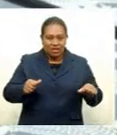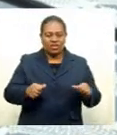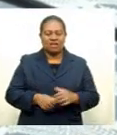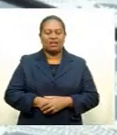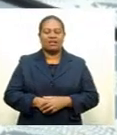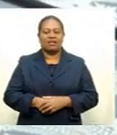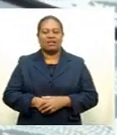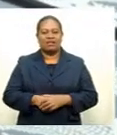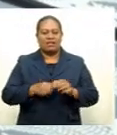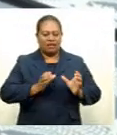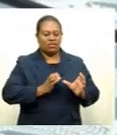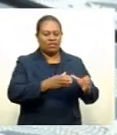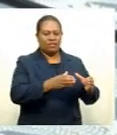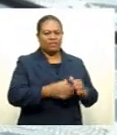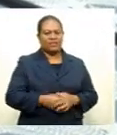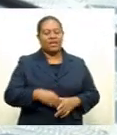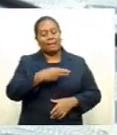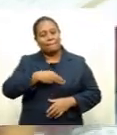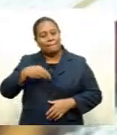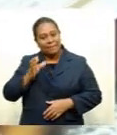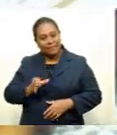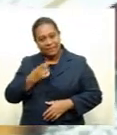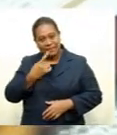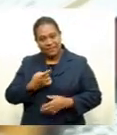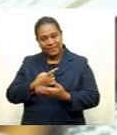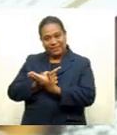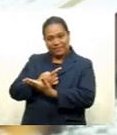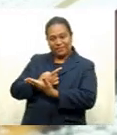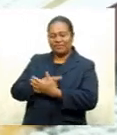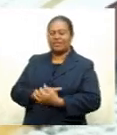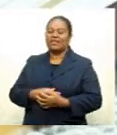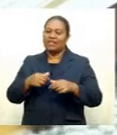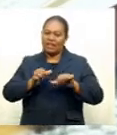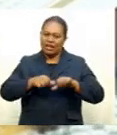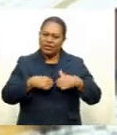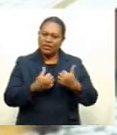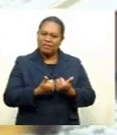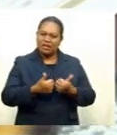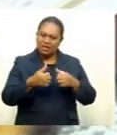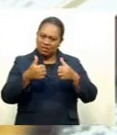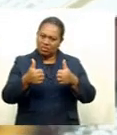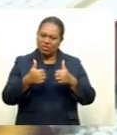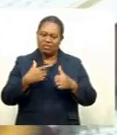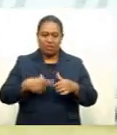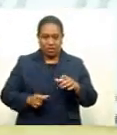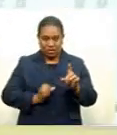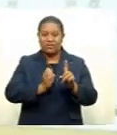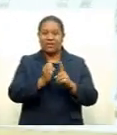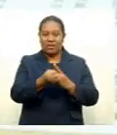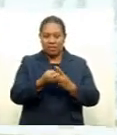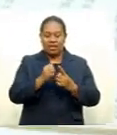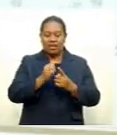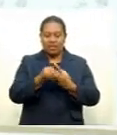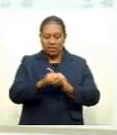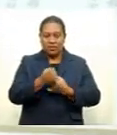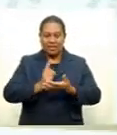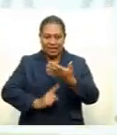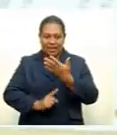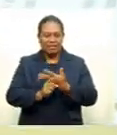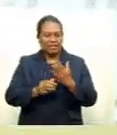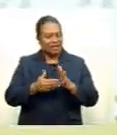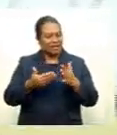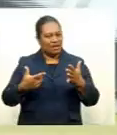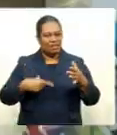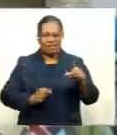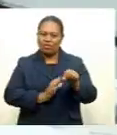government. Agriculture Minister Dr. Mahendra Reddy says this agreement is timely given the situation our country is